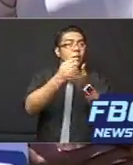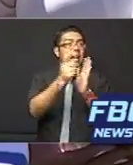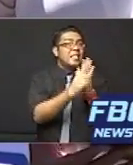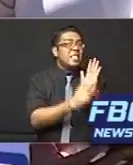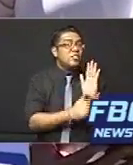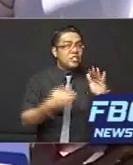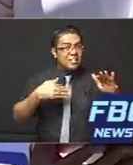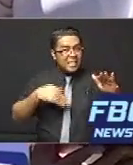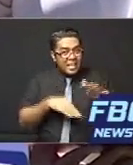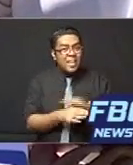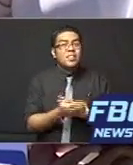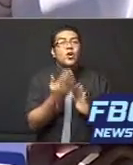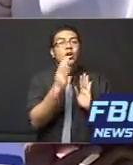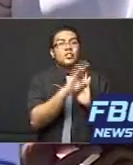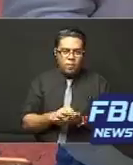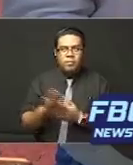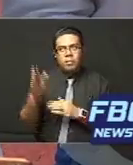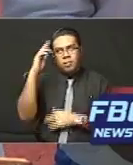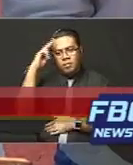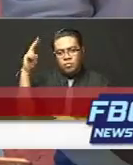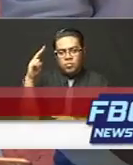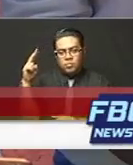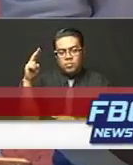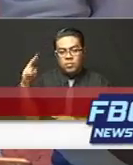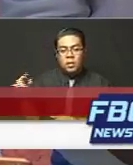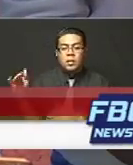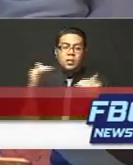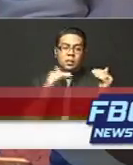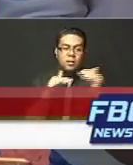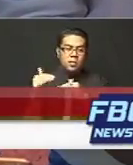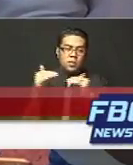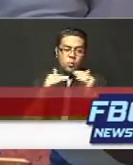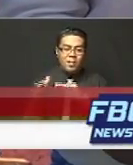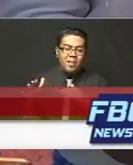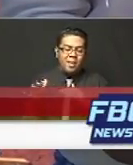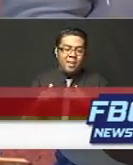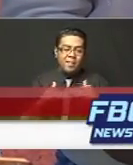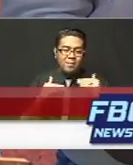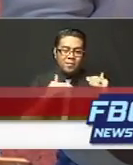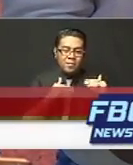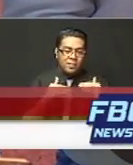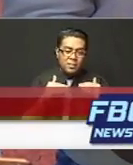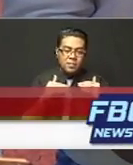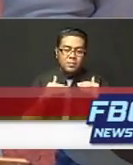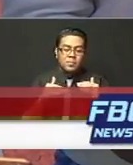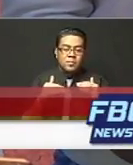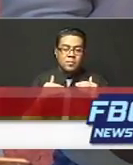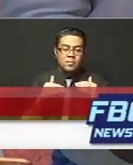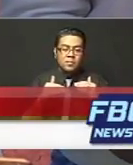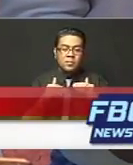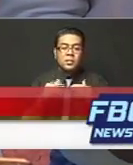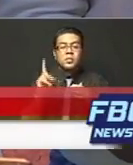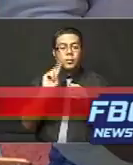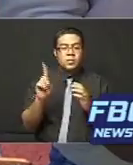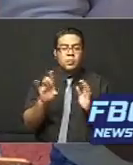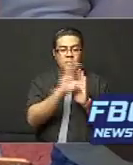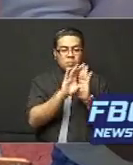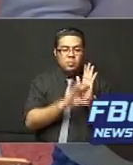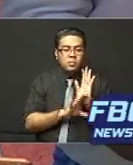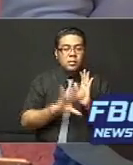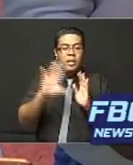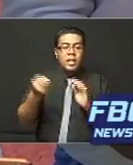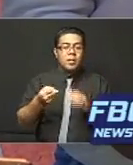the Constitution to protect it. Equal and fair citizenship is what the Constitution of